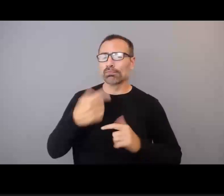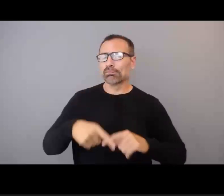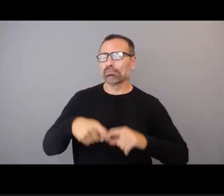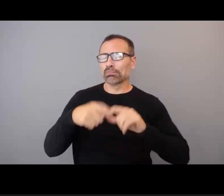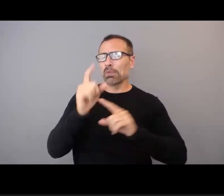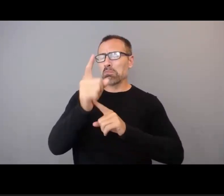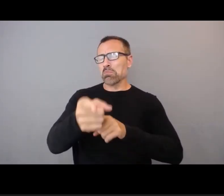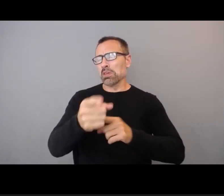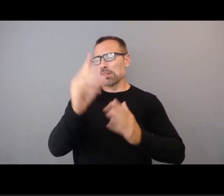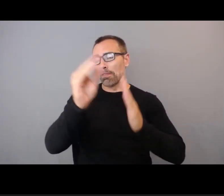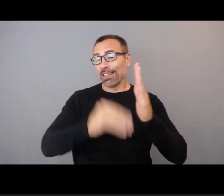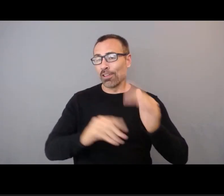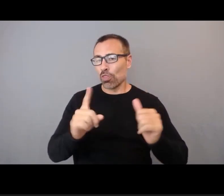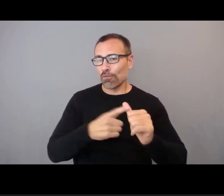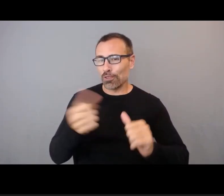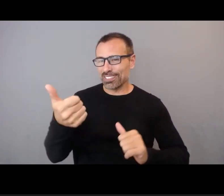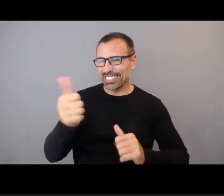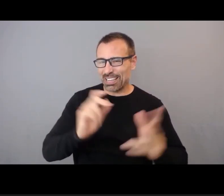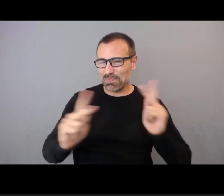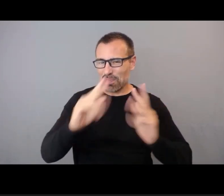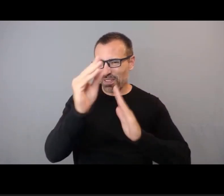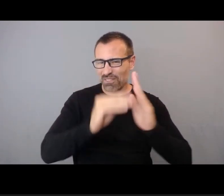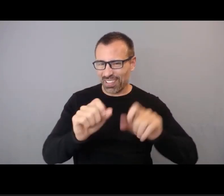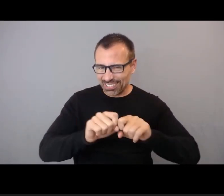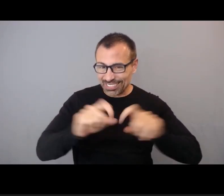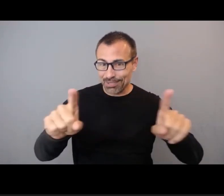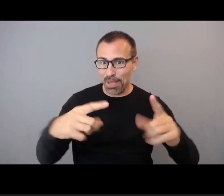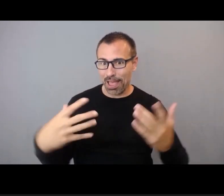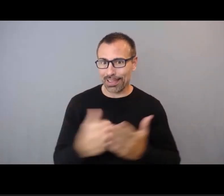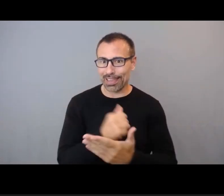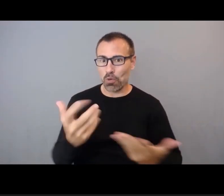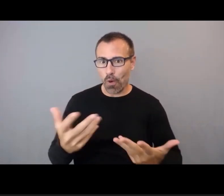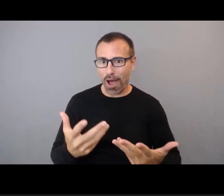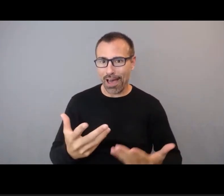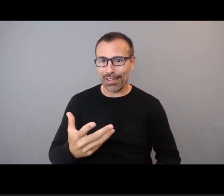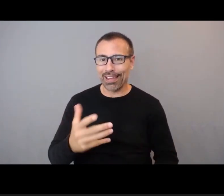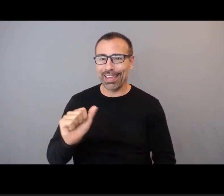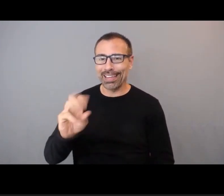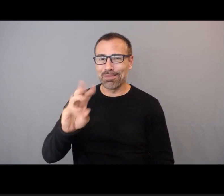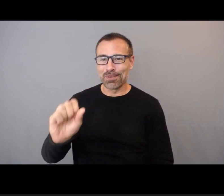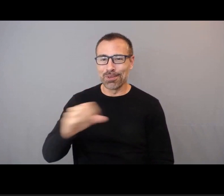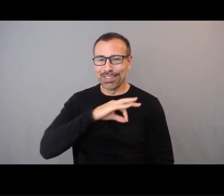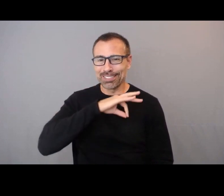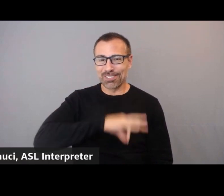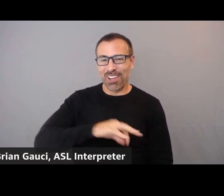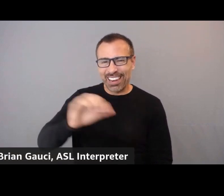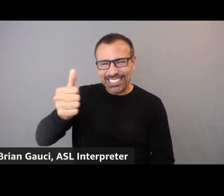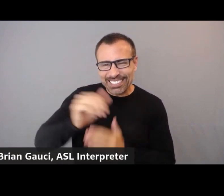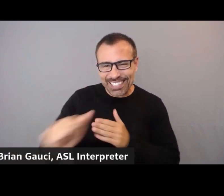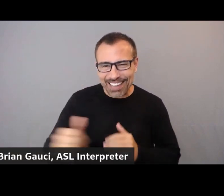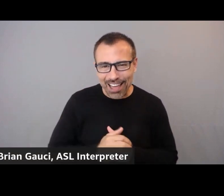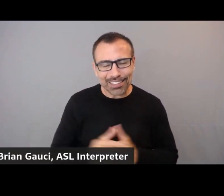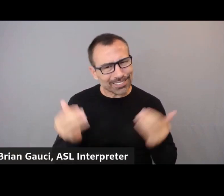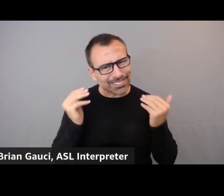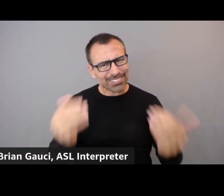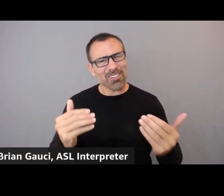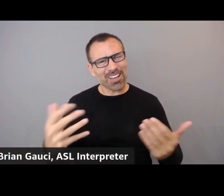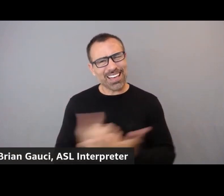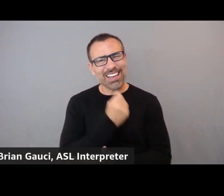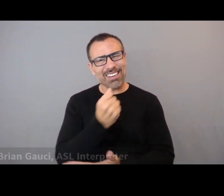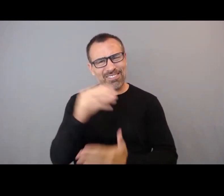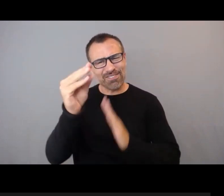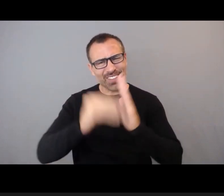first 10 respondents get $10 of AWS credits. So please go fill out the survey.